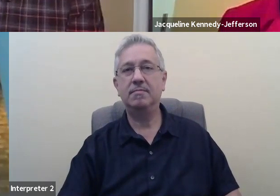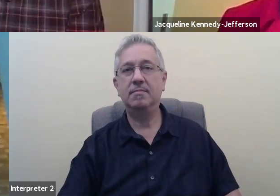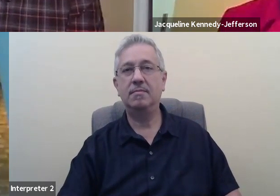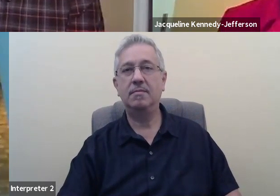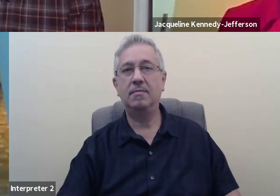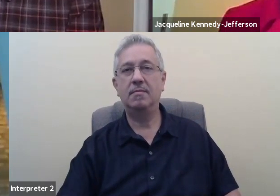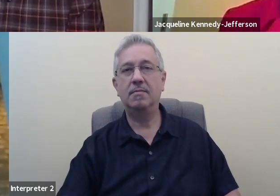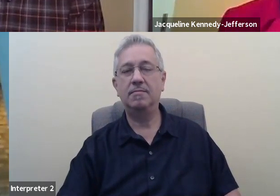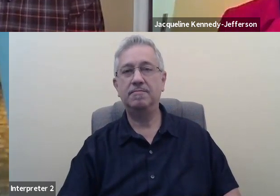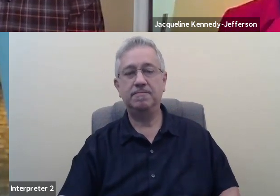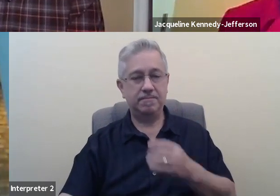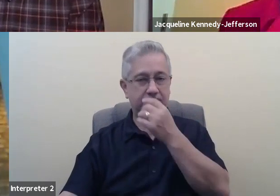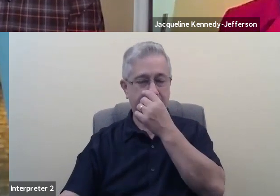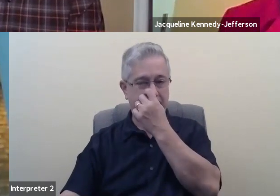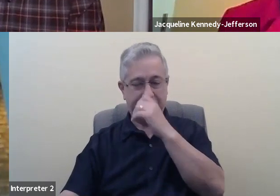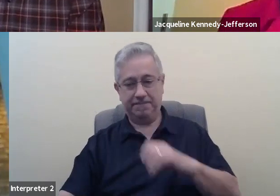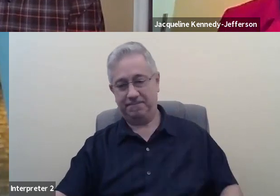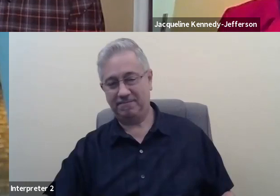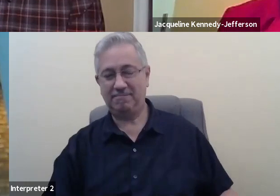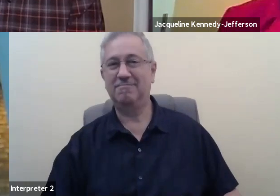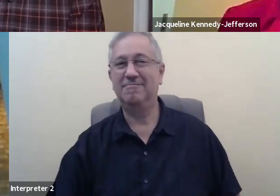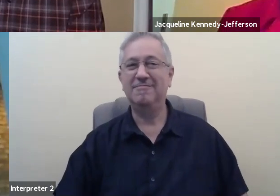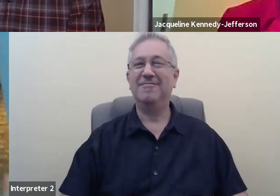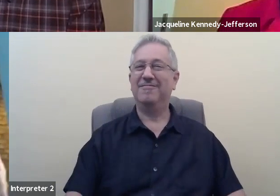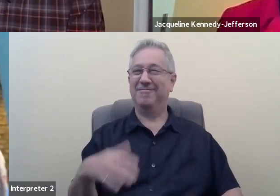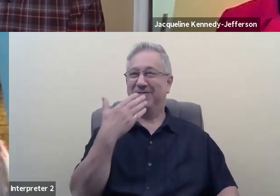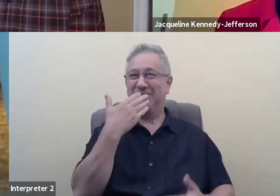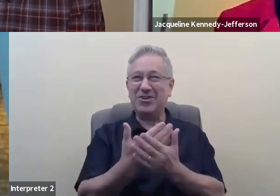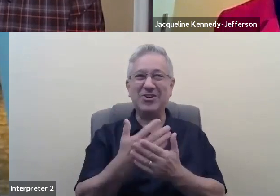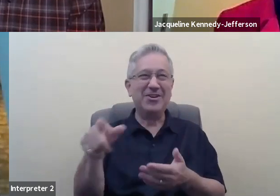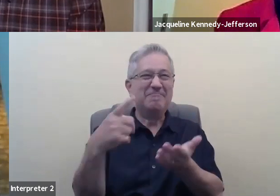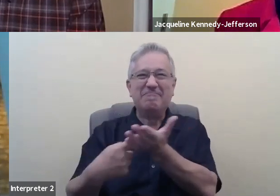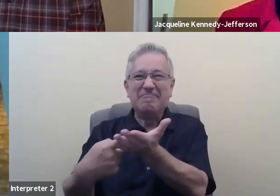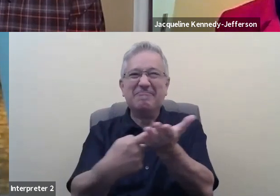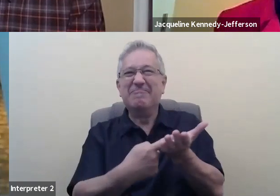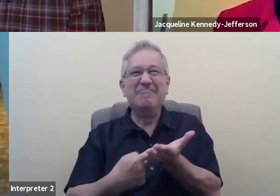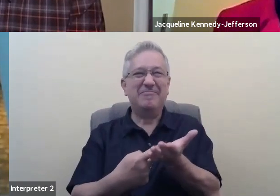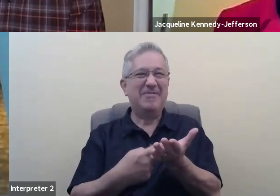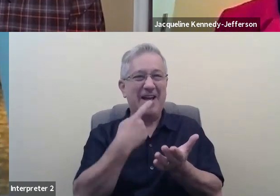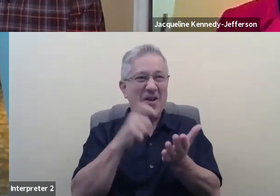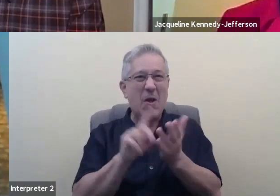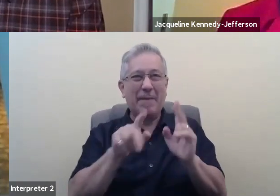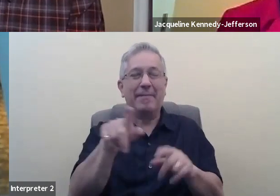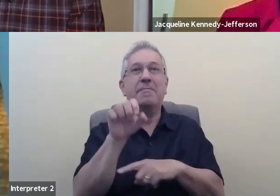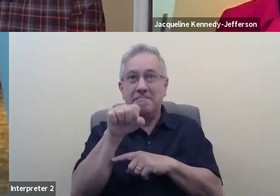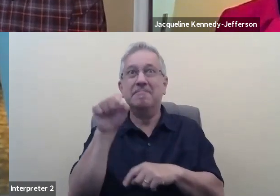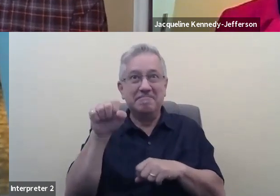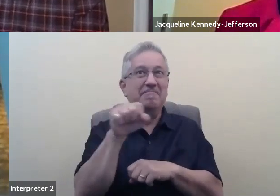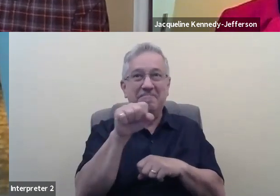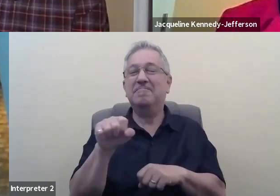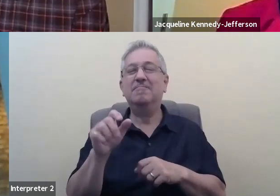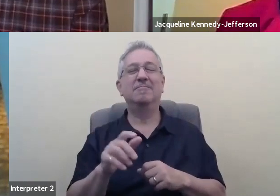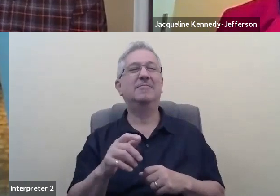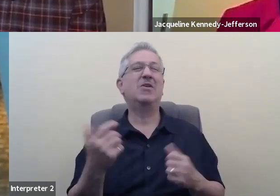This has been a great conversation. As you can see, I'm just nodding along, like, because there's so many things that we can spend all day talking